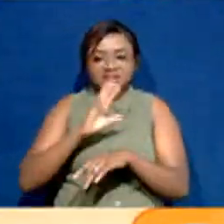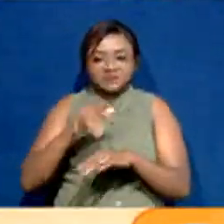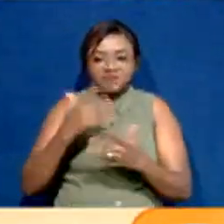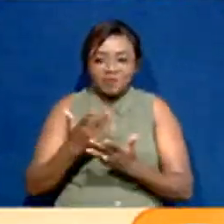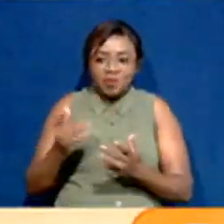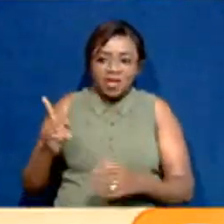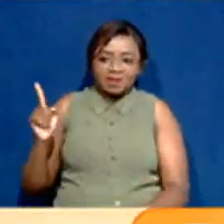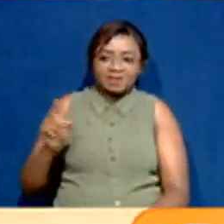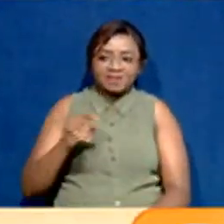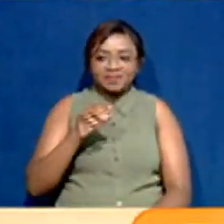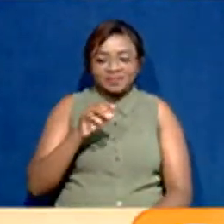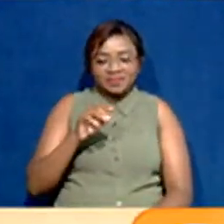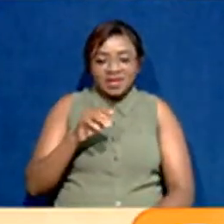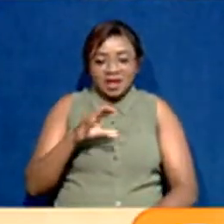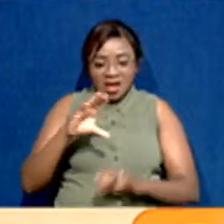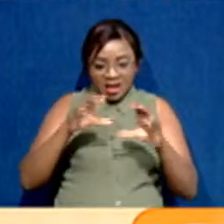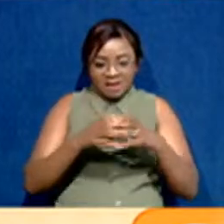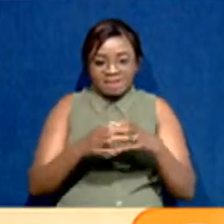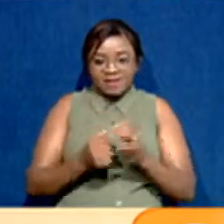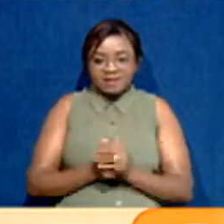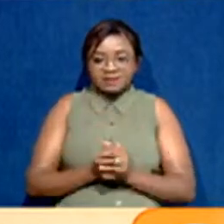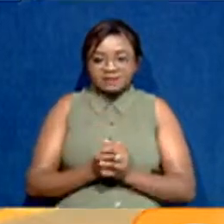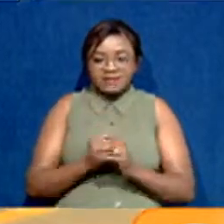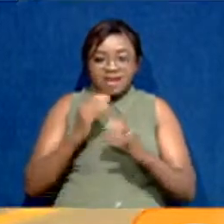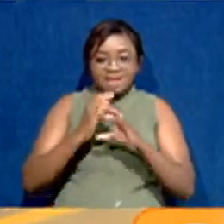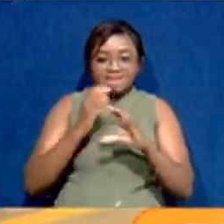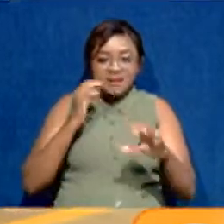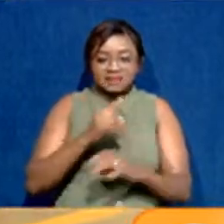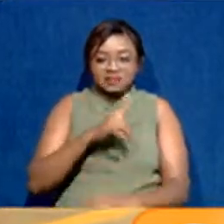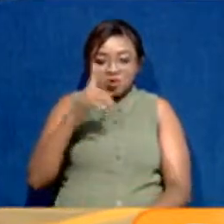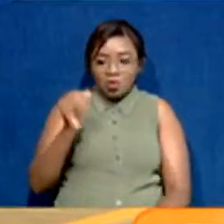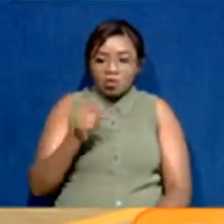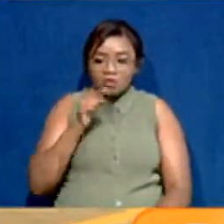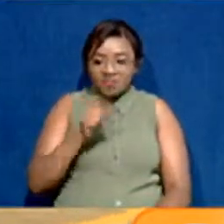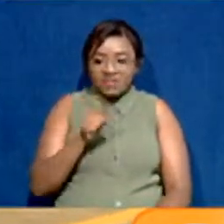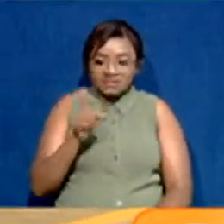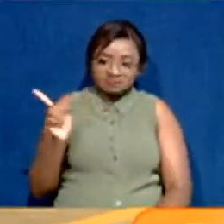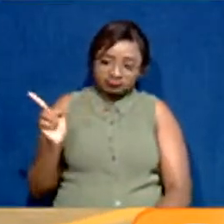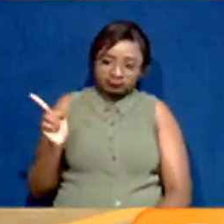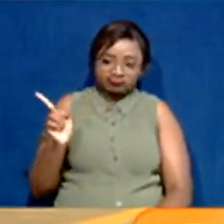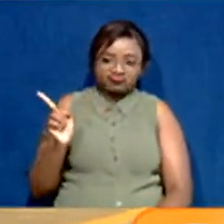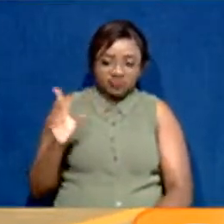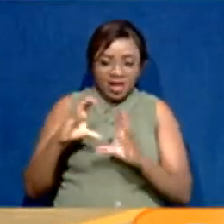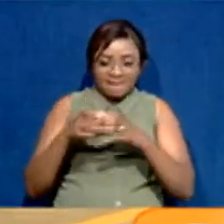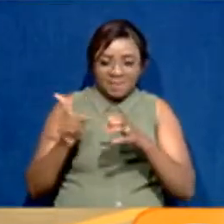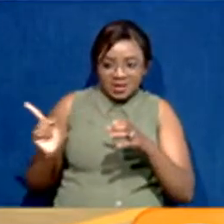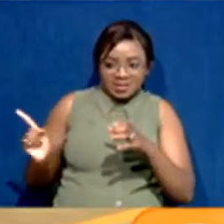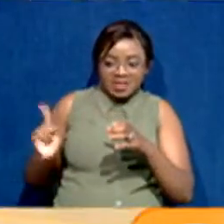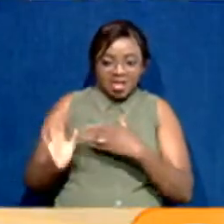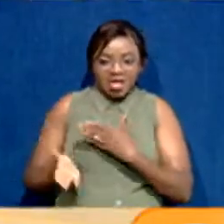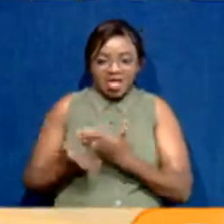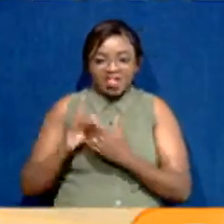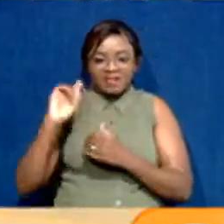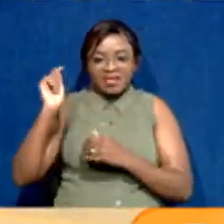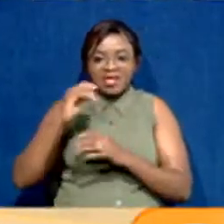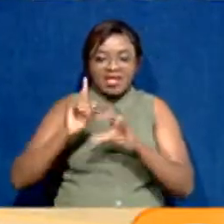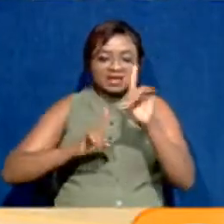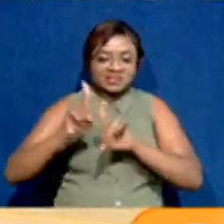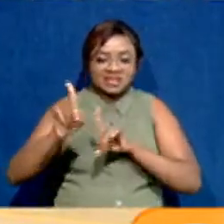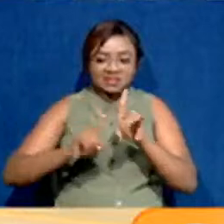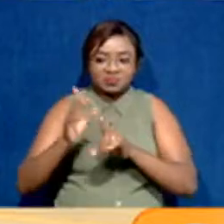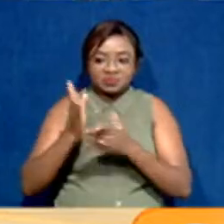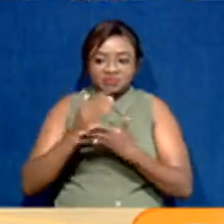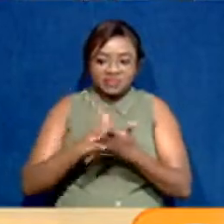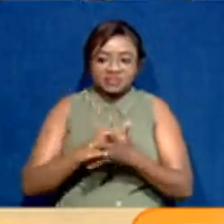Busigo, an e-mobility entity that's at the forefront in helping Kenya's public transport sector go green. What we are doing is the